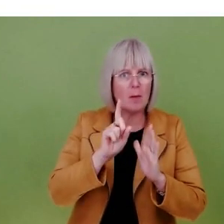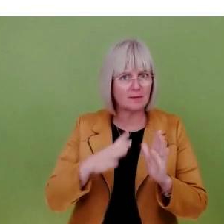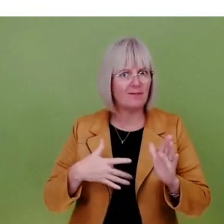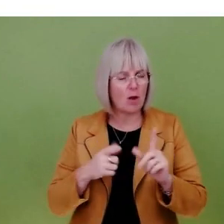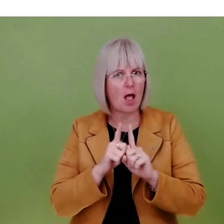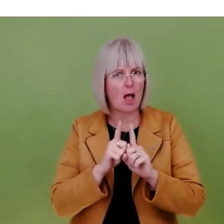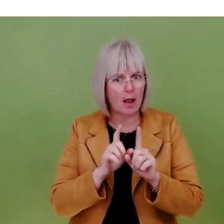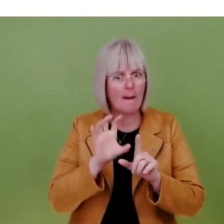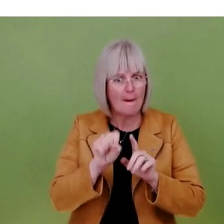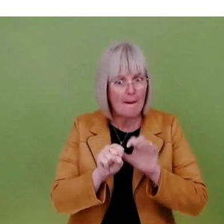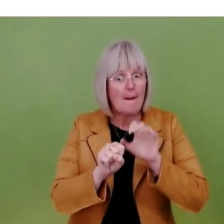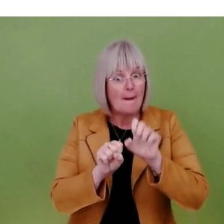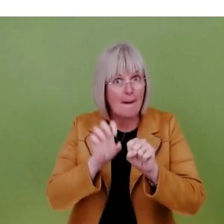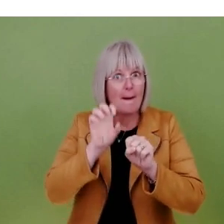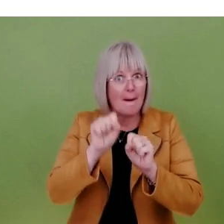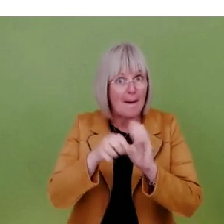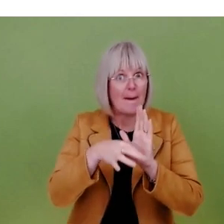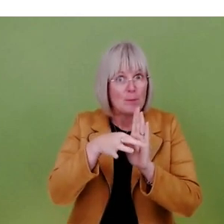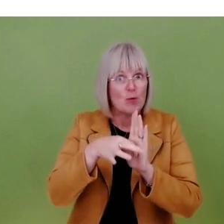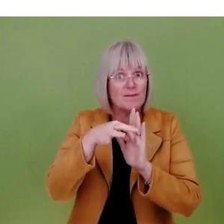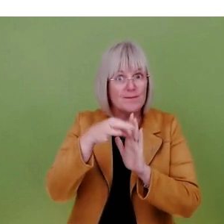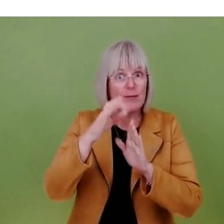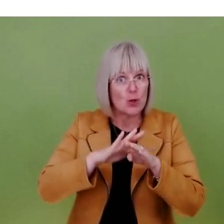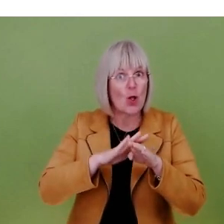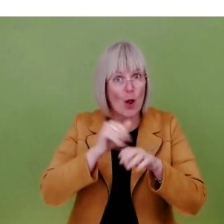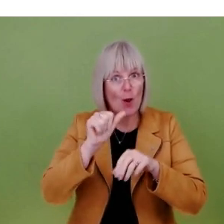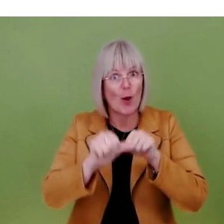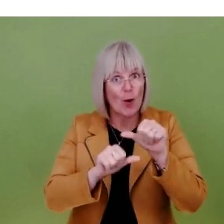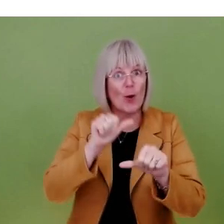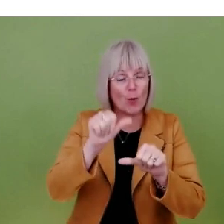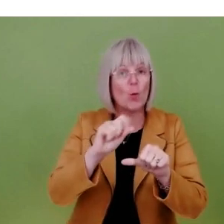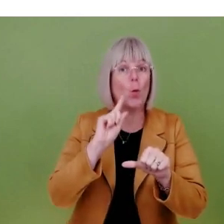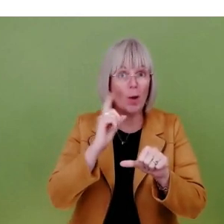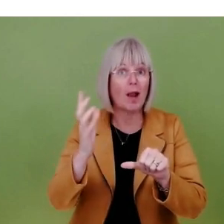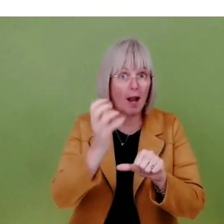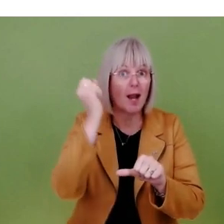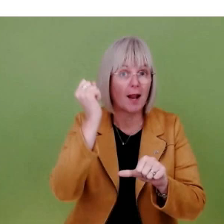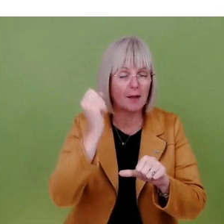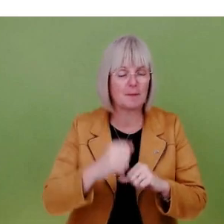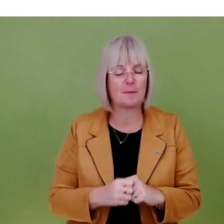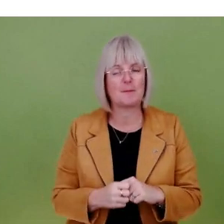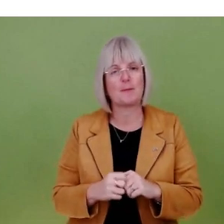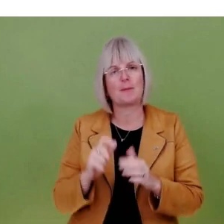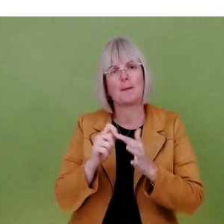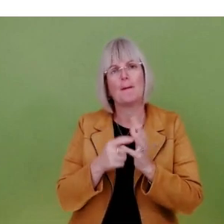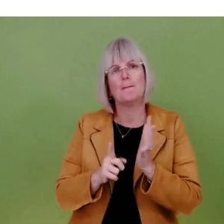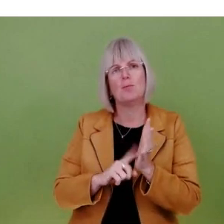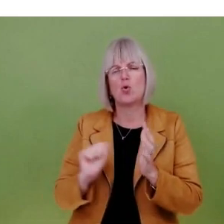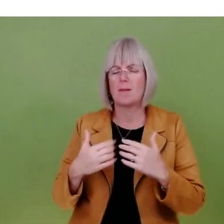steadily. So for me, some reflections, I think, first of all, Paul spoke so passionately about the importance of inclusivity